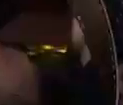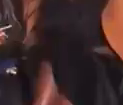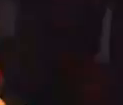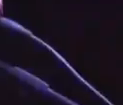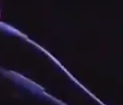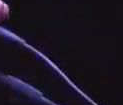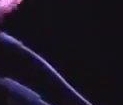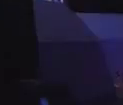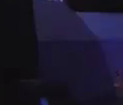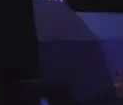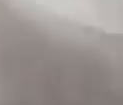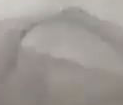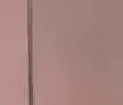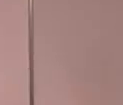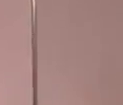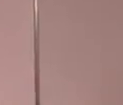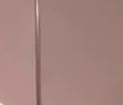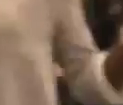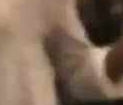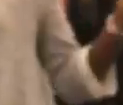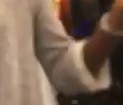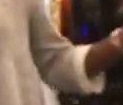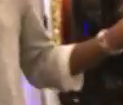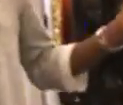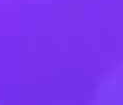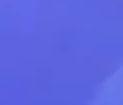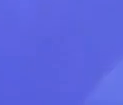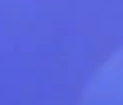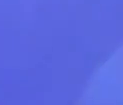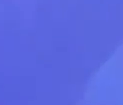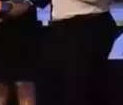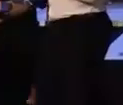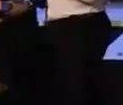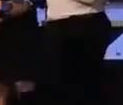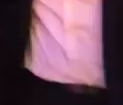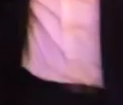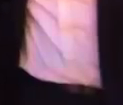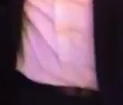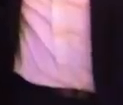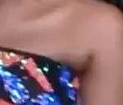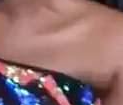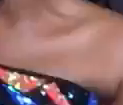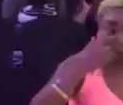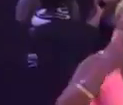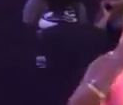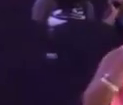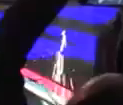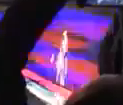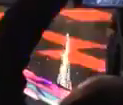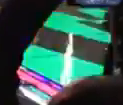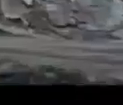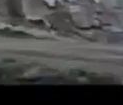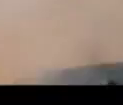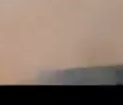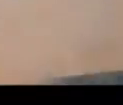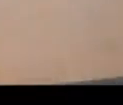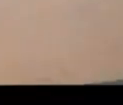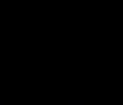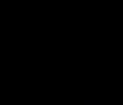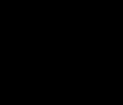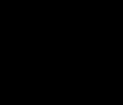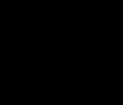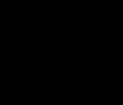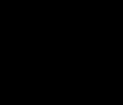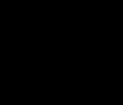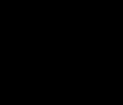pie? On E-Magazine, we follow the money behind the glam and break it down for you, making sure you get a share of the pie.